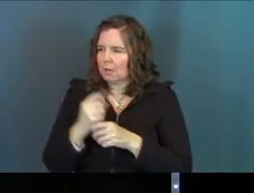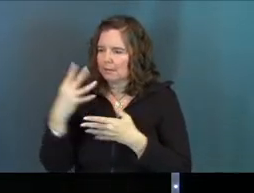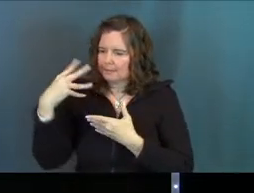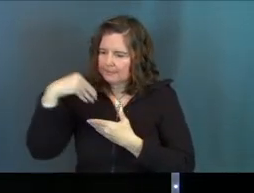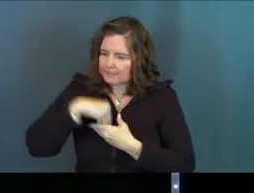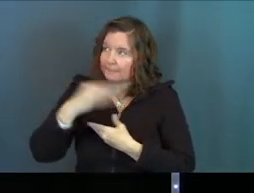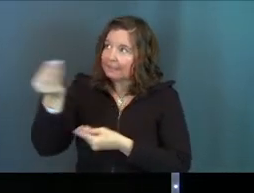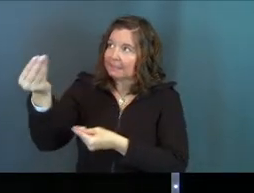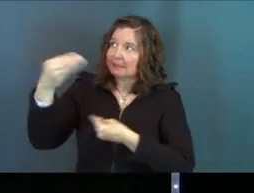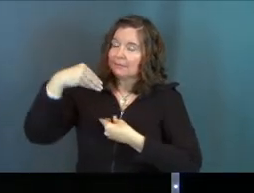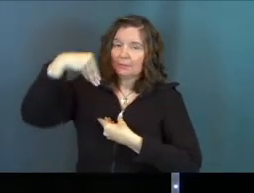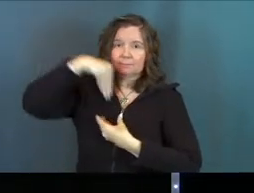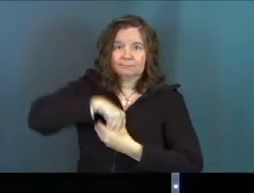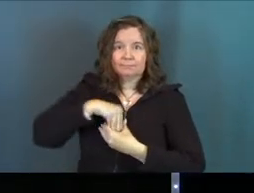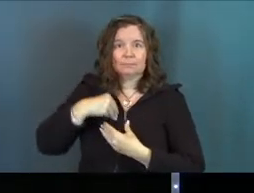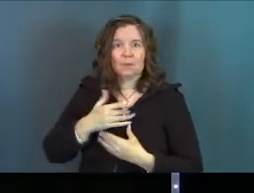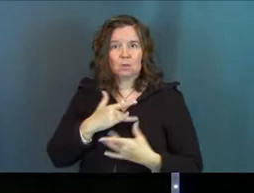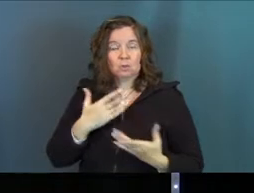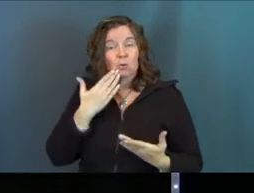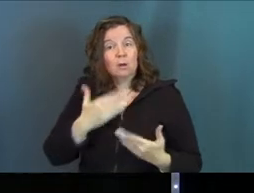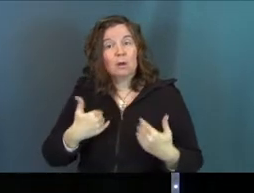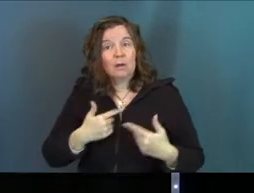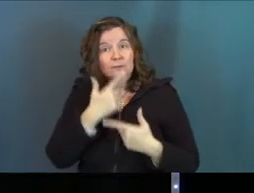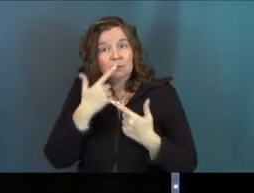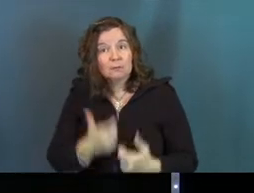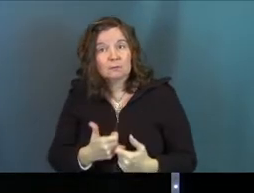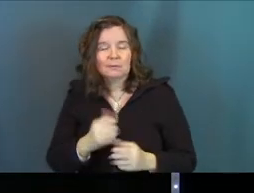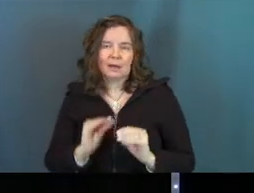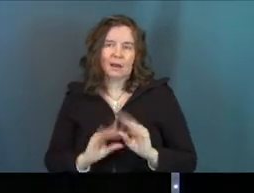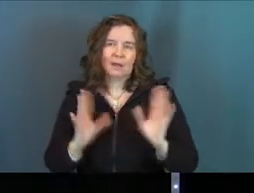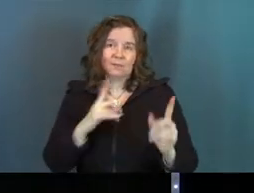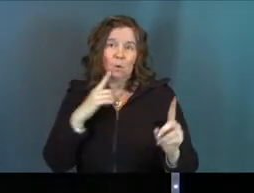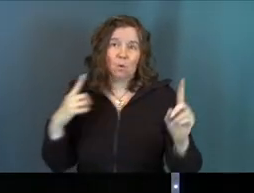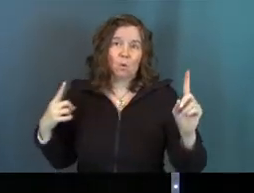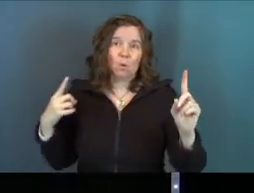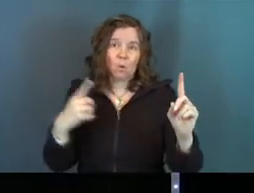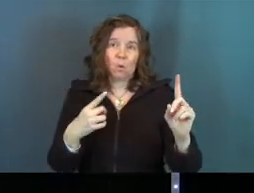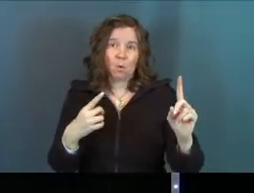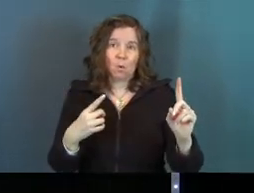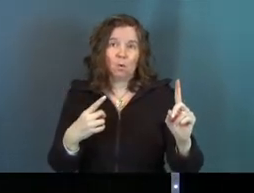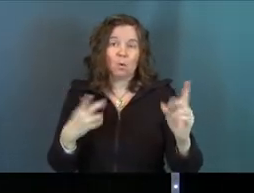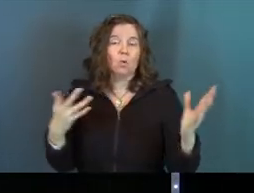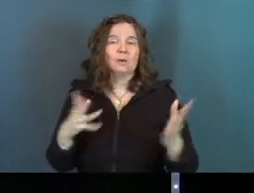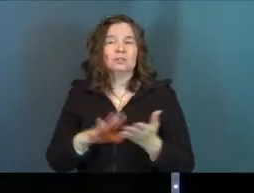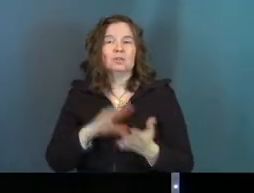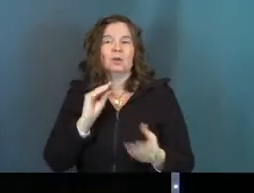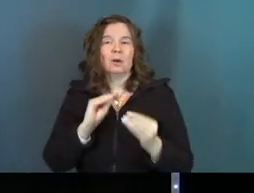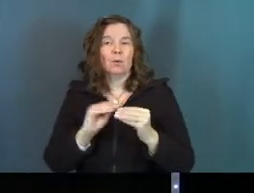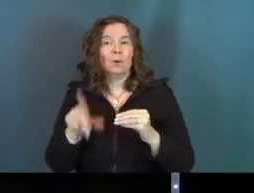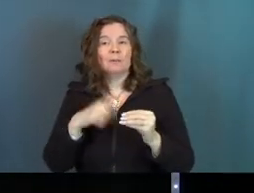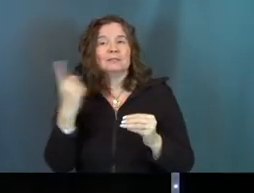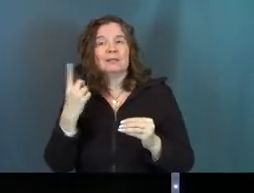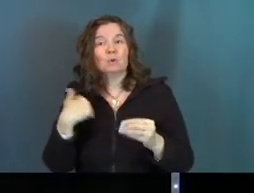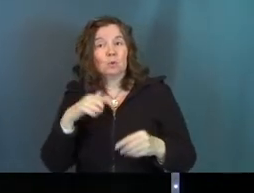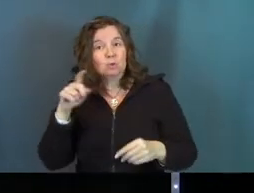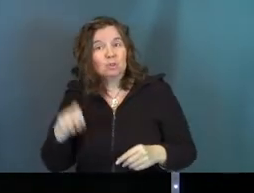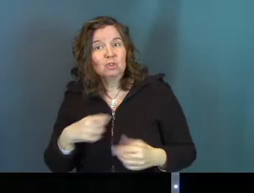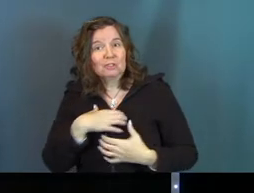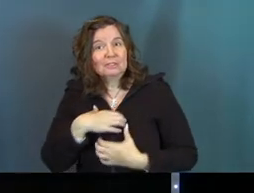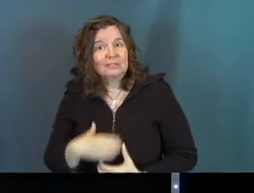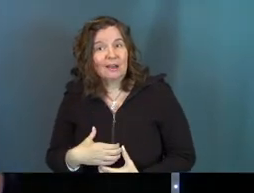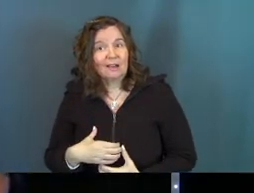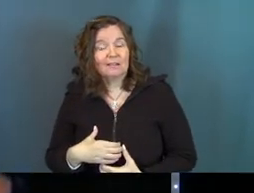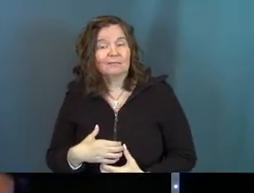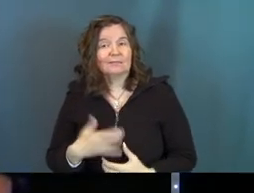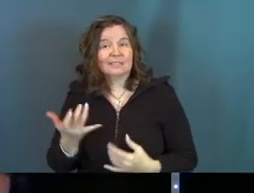in our heart. So it's good that we have interest, and it's obviously the goal is to learn more, because it's something that we should desire,